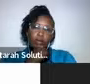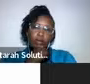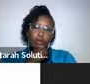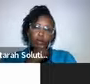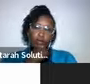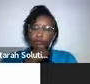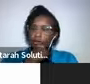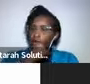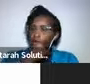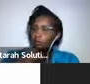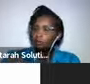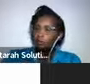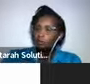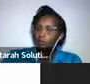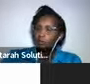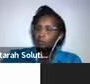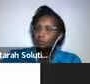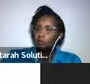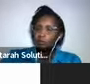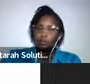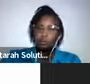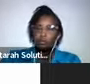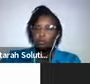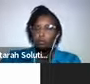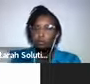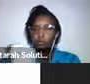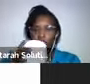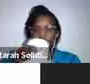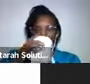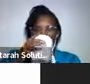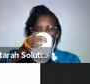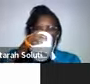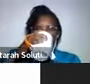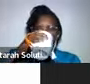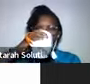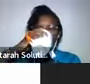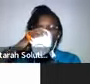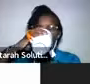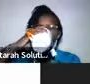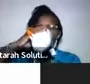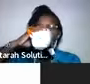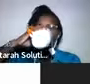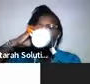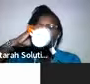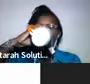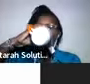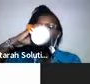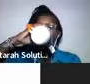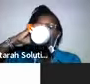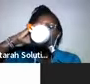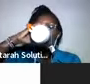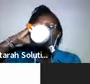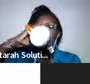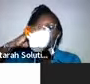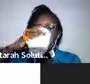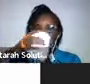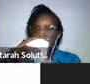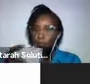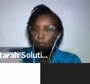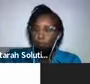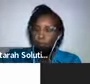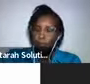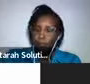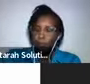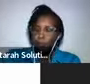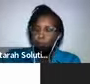ads, and I was like, interesting, because he told me that he wanted to enroll on that program. So that's how powerful digital ads